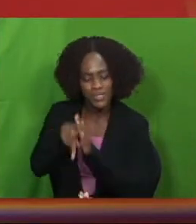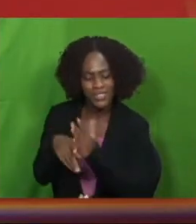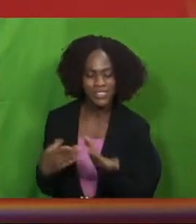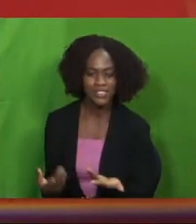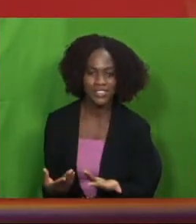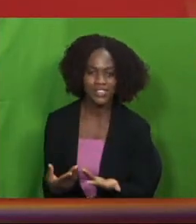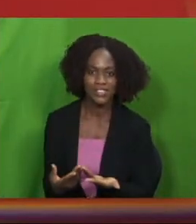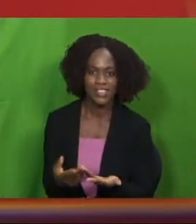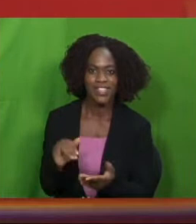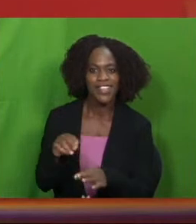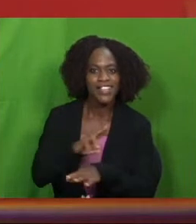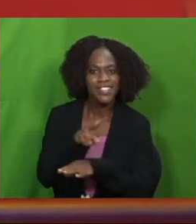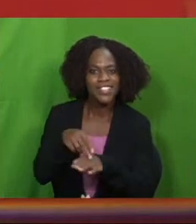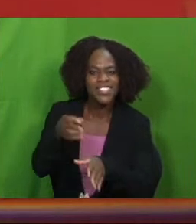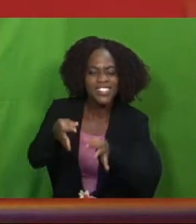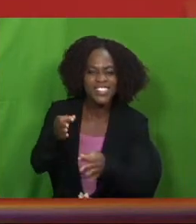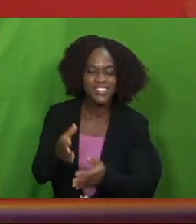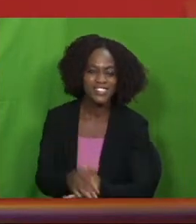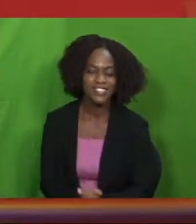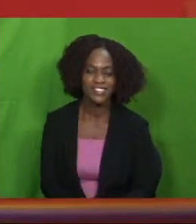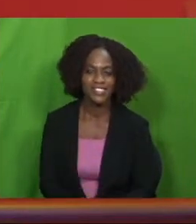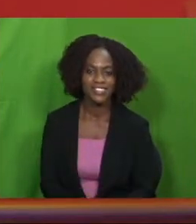Natural justice.